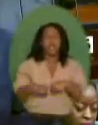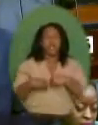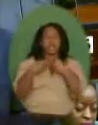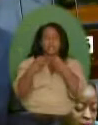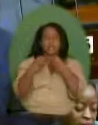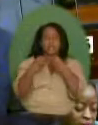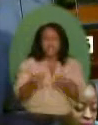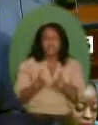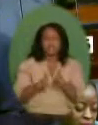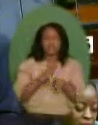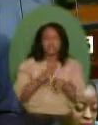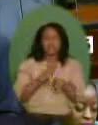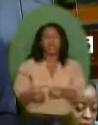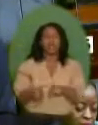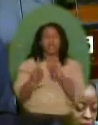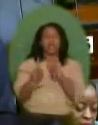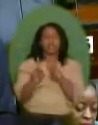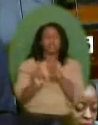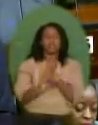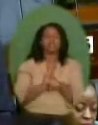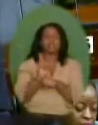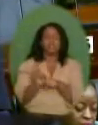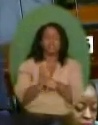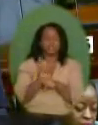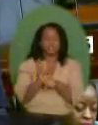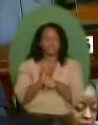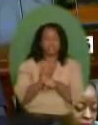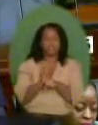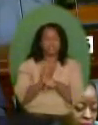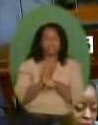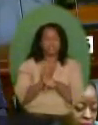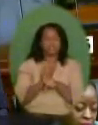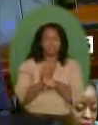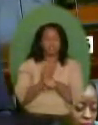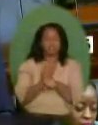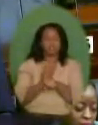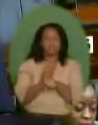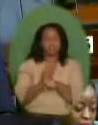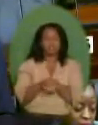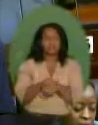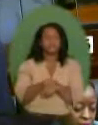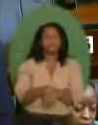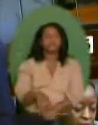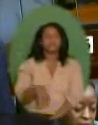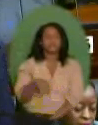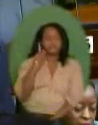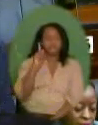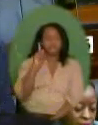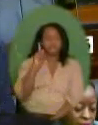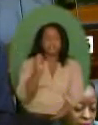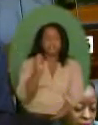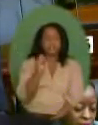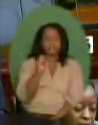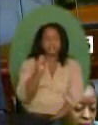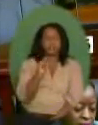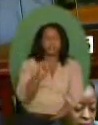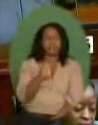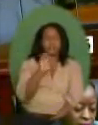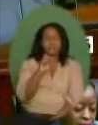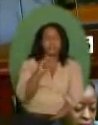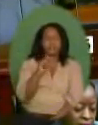this vehicle. The primary strategic intent in developing Tamana Intech Park is to progress the agenda